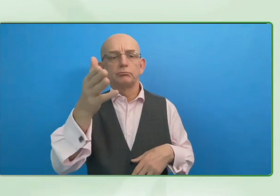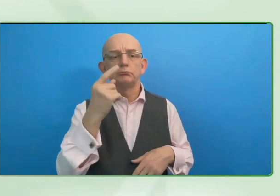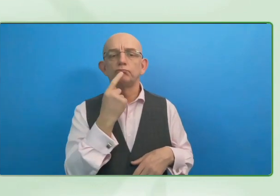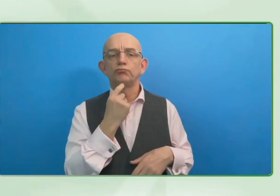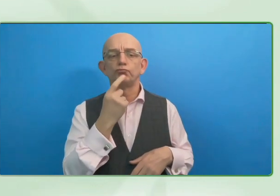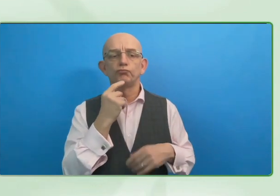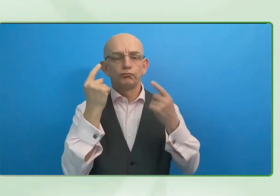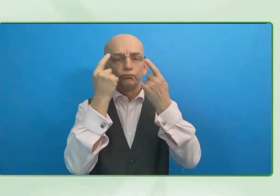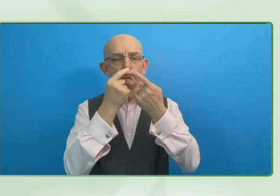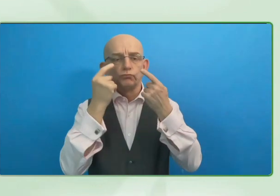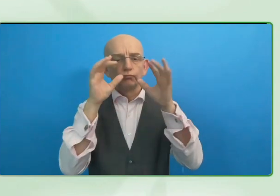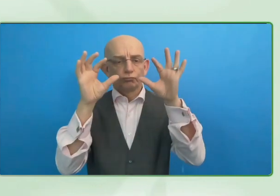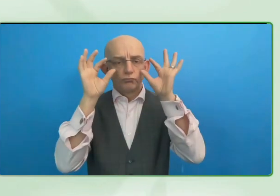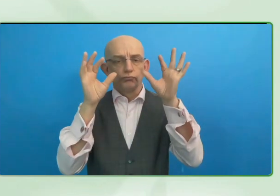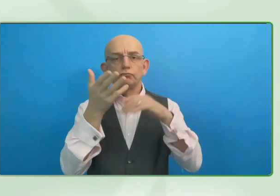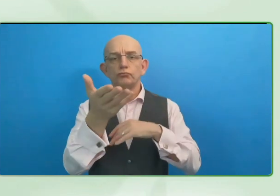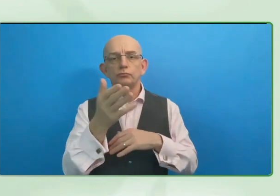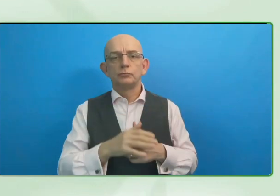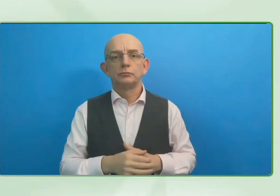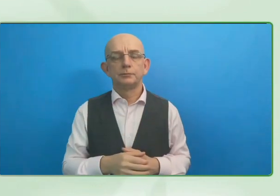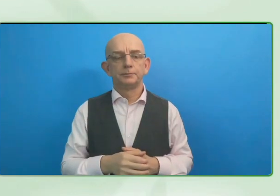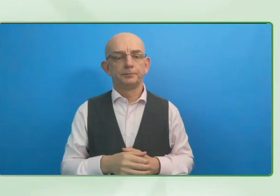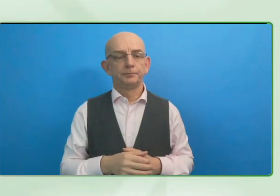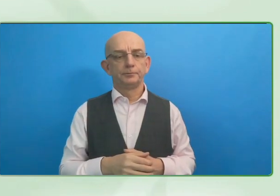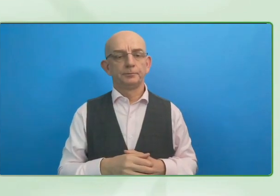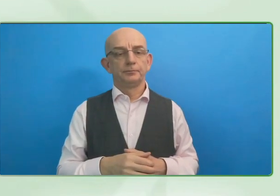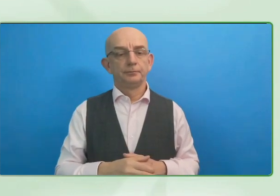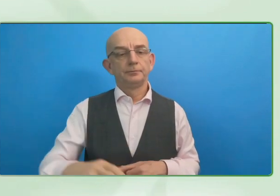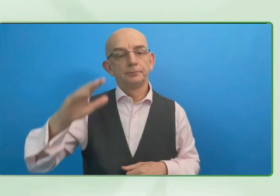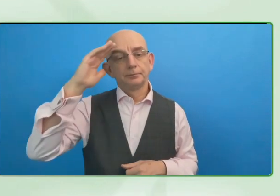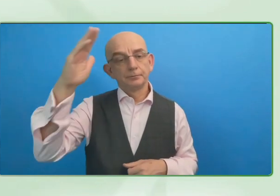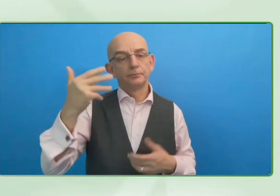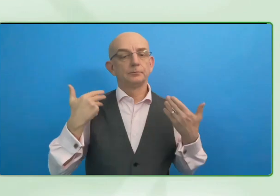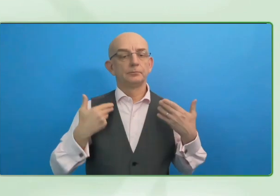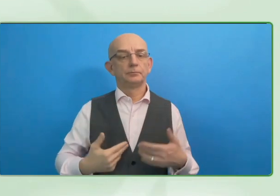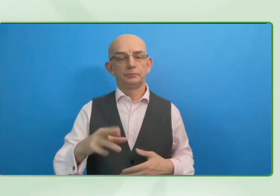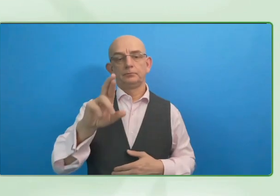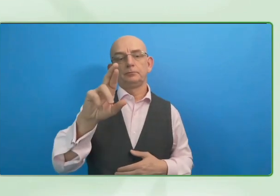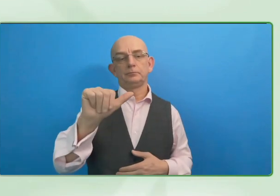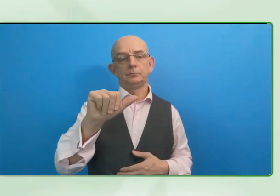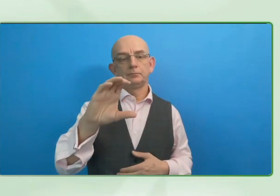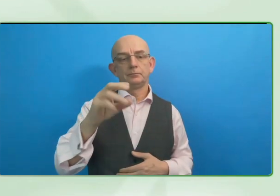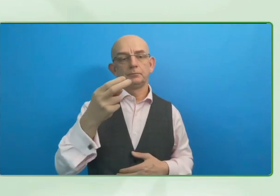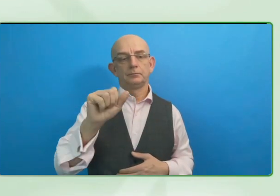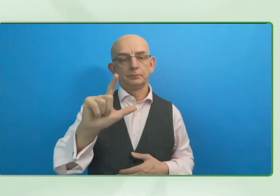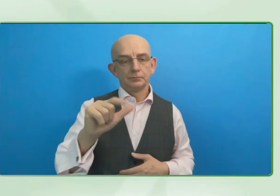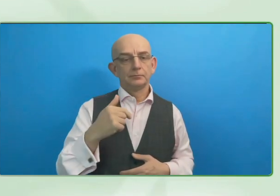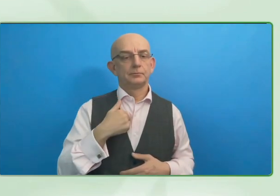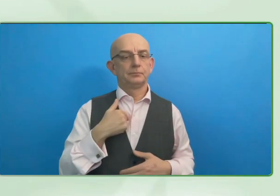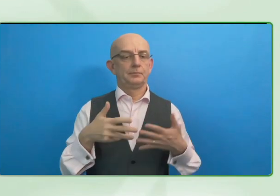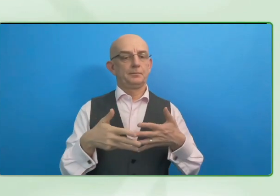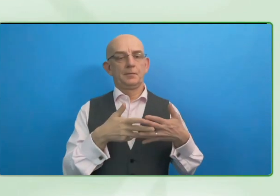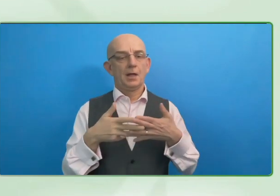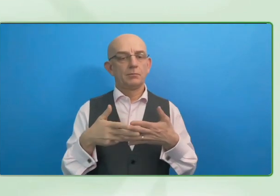Yes. Hi, my name is Rachel. I'm from the United States, and my question is